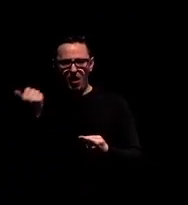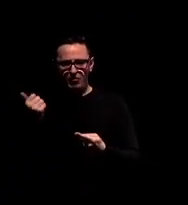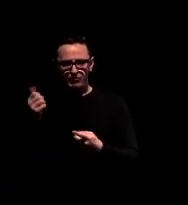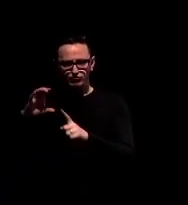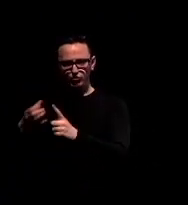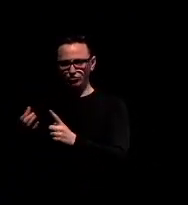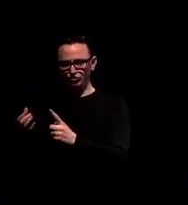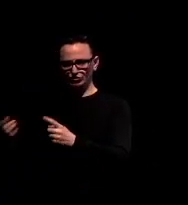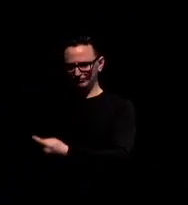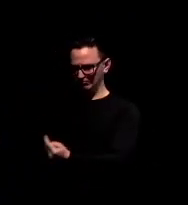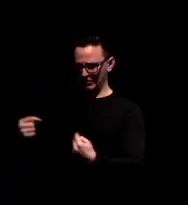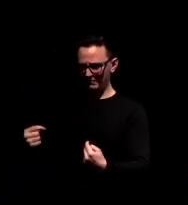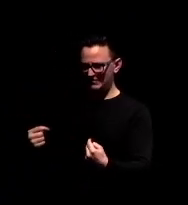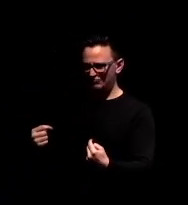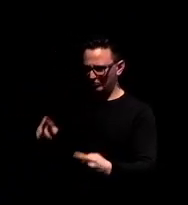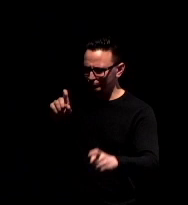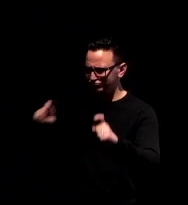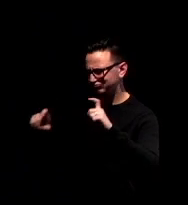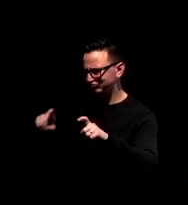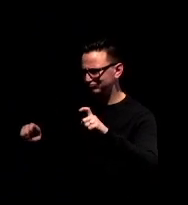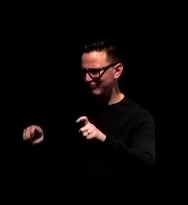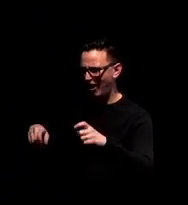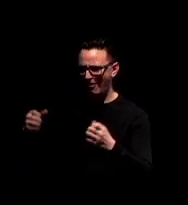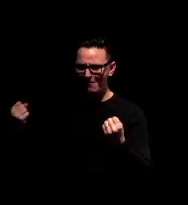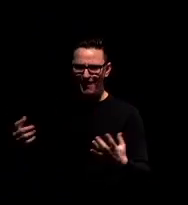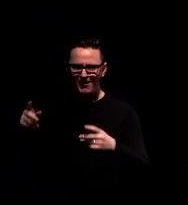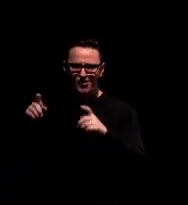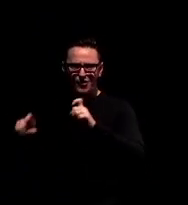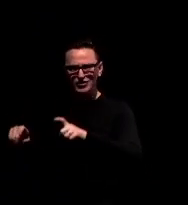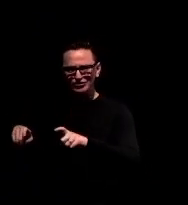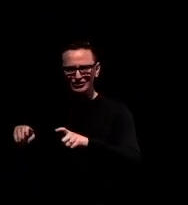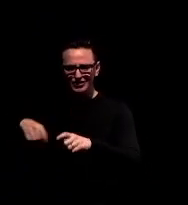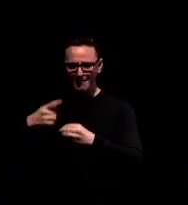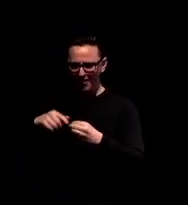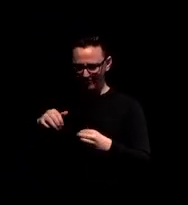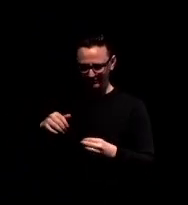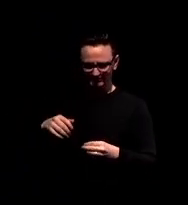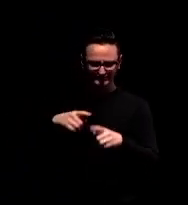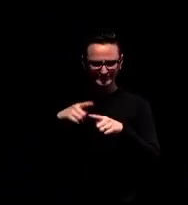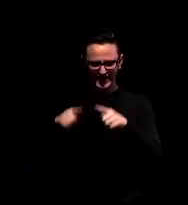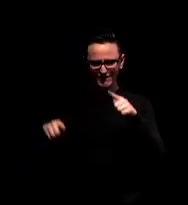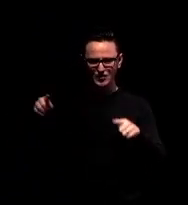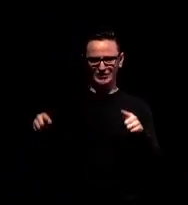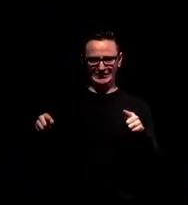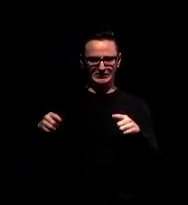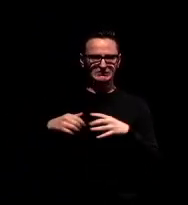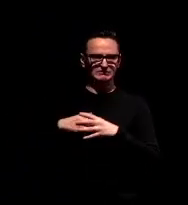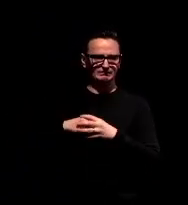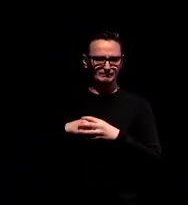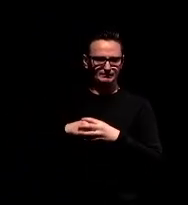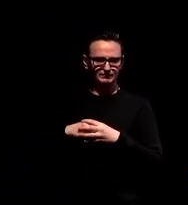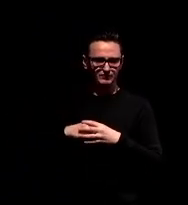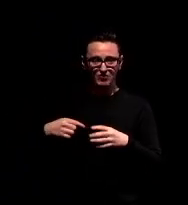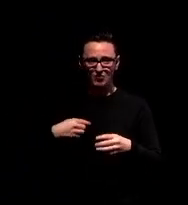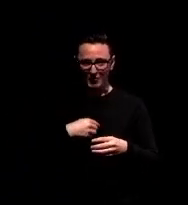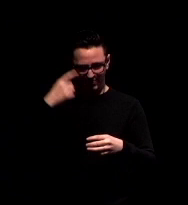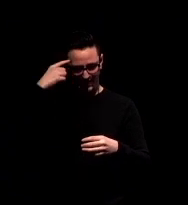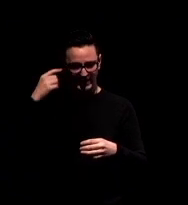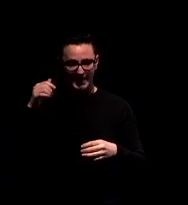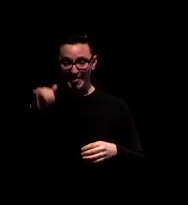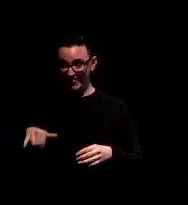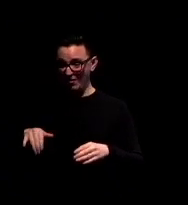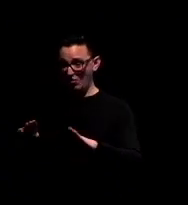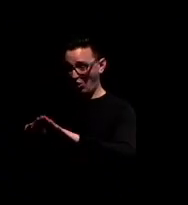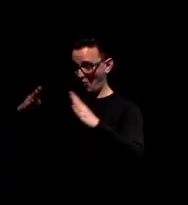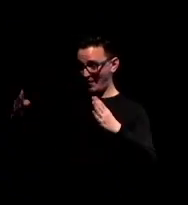questions the first or second visit. And so now you can actually get 10 sessions before you do the full-blown DA, which we think actually will open